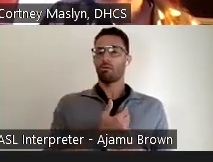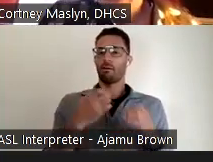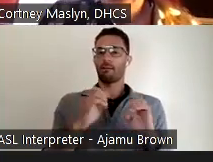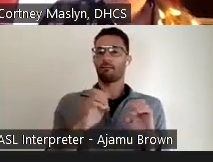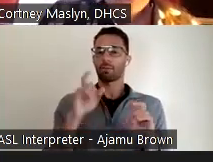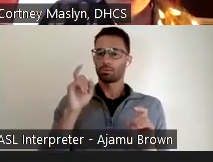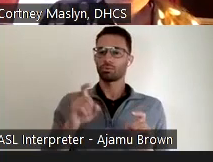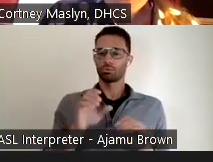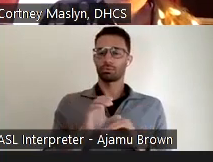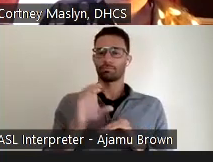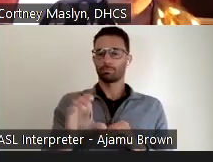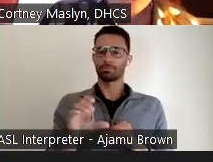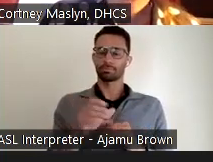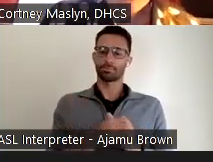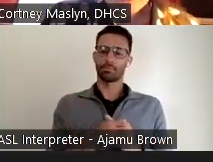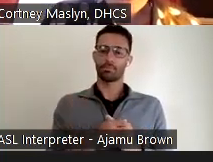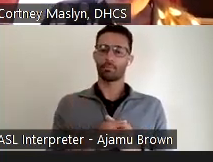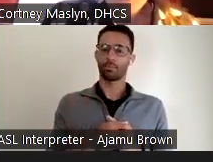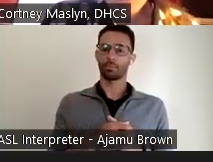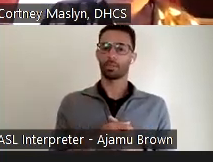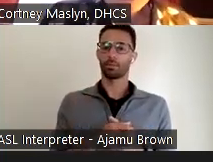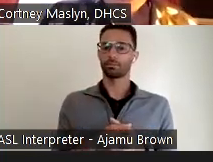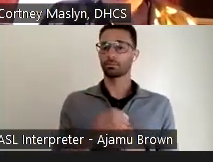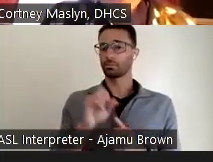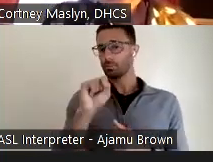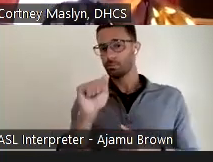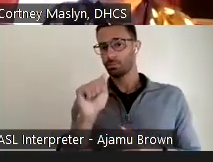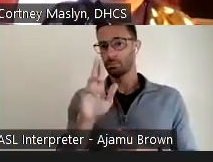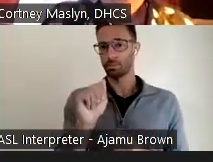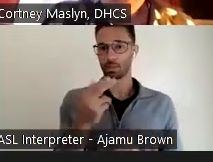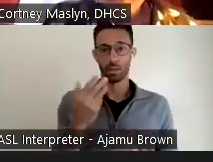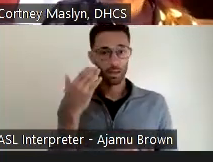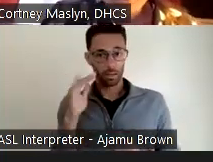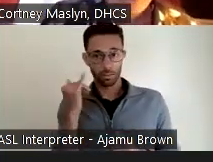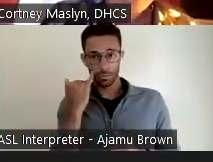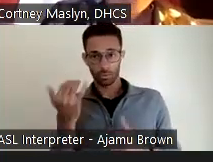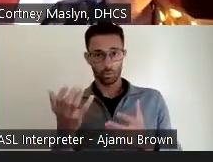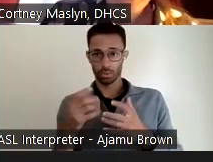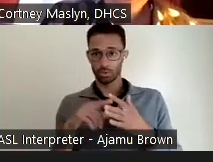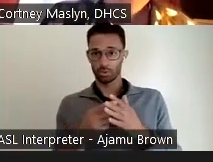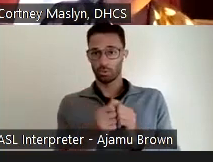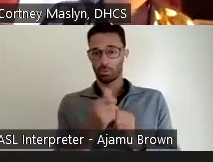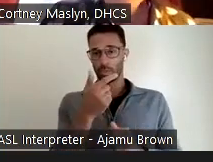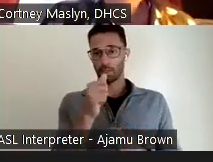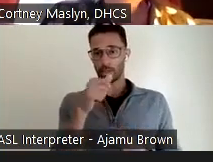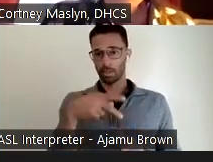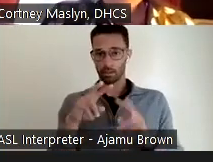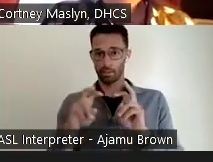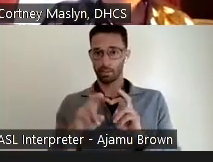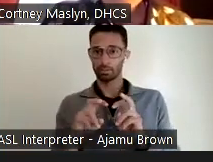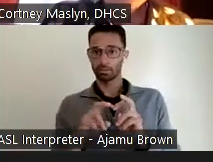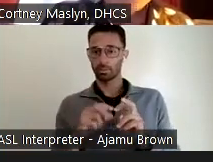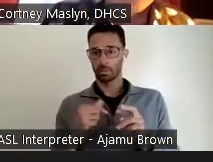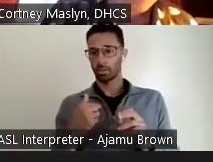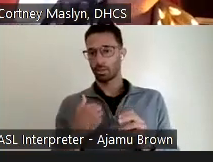front. And then I'll just do, I think, Sarah, I don't know if you want to start off with the gap analysis and then I'll join in after that. Oh,